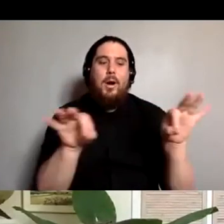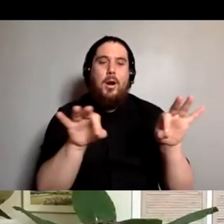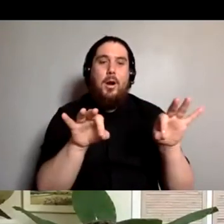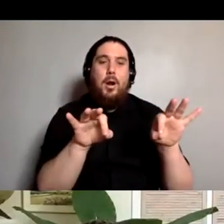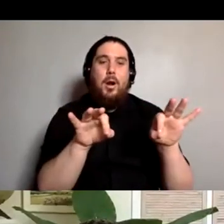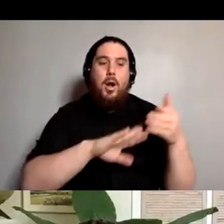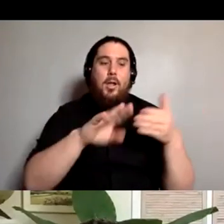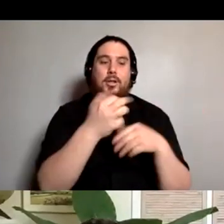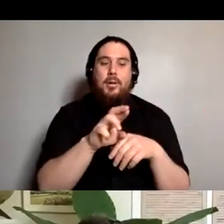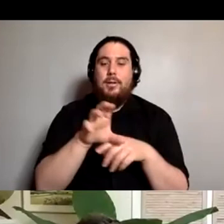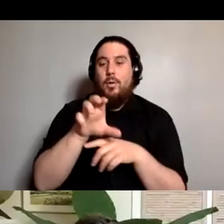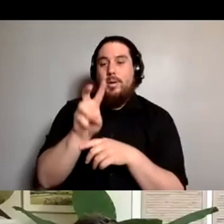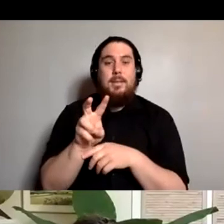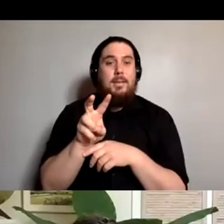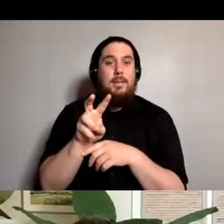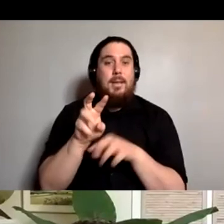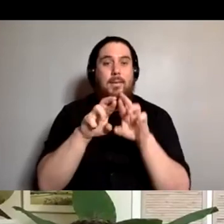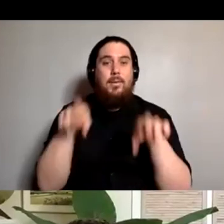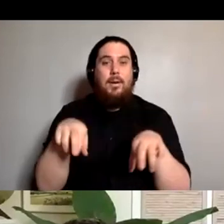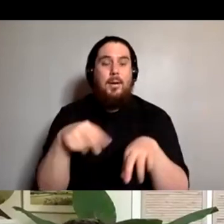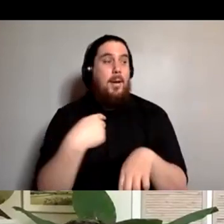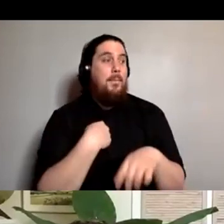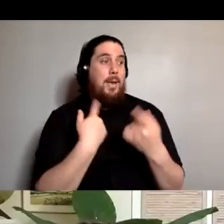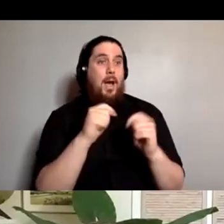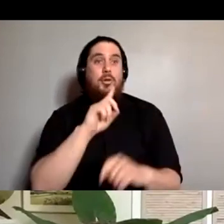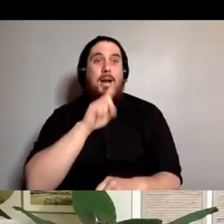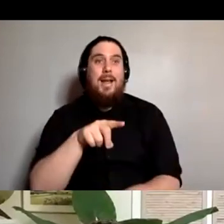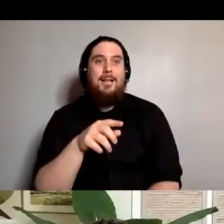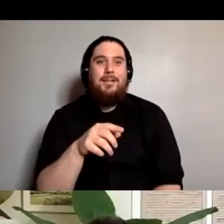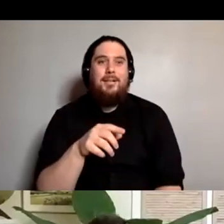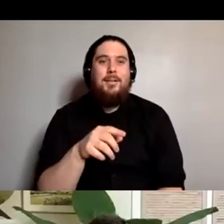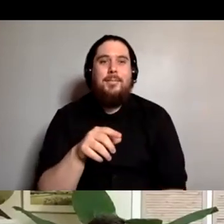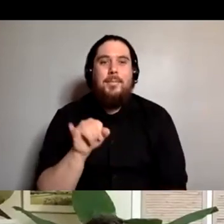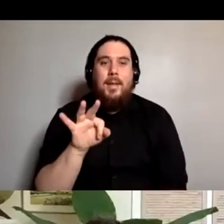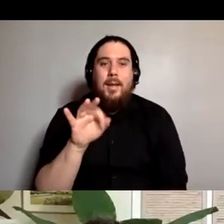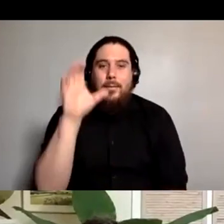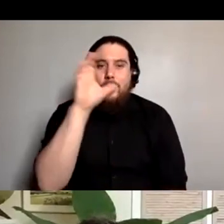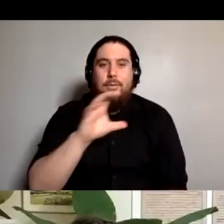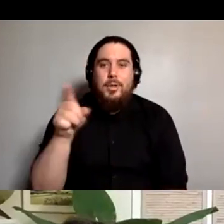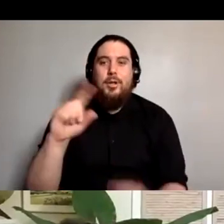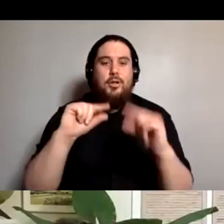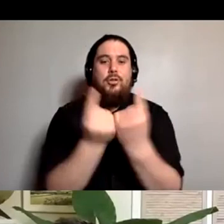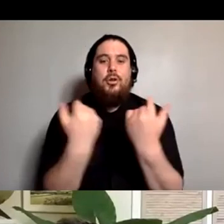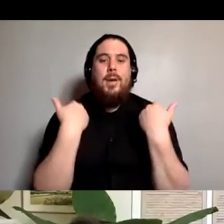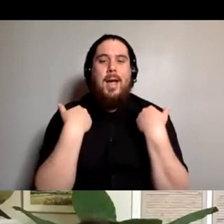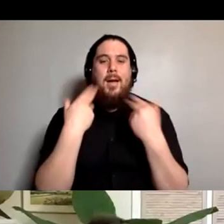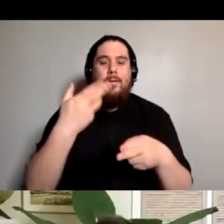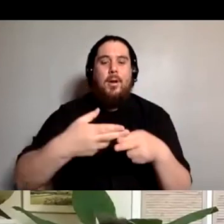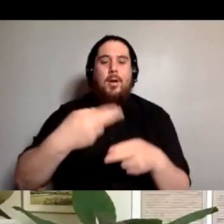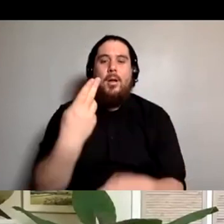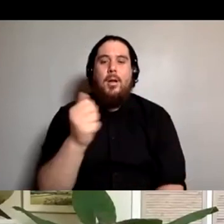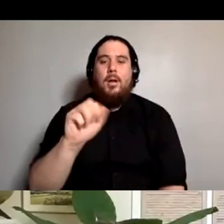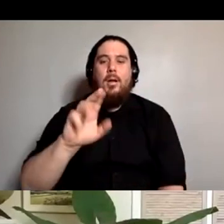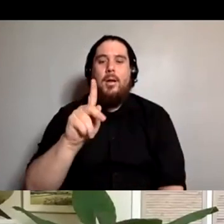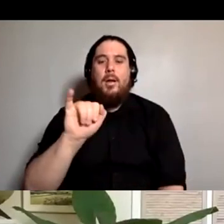I can take a shot at it. I mean, if you look up, there is a group called Hacking HR. It's a group of HR